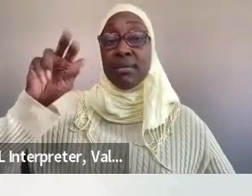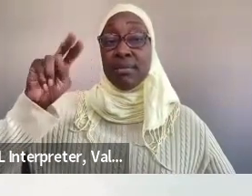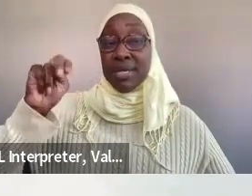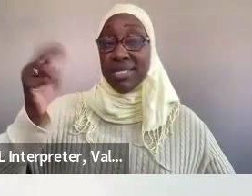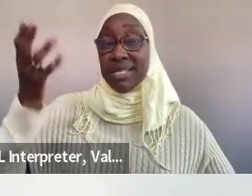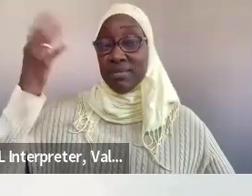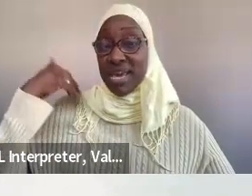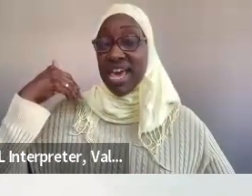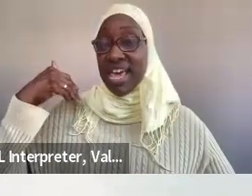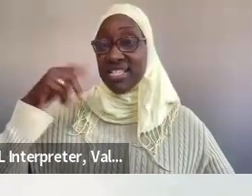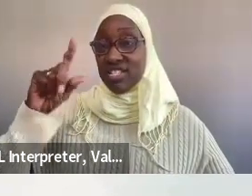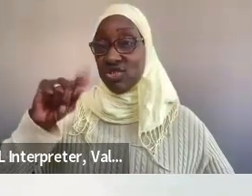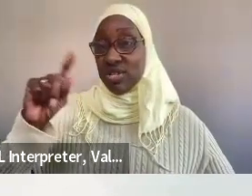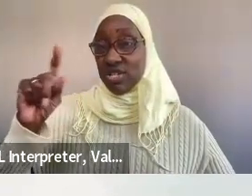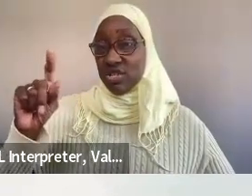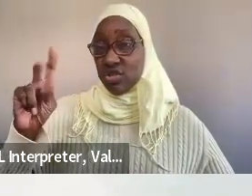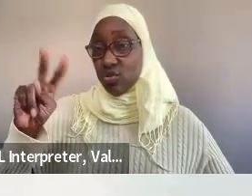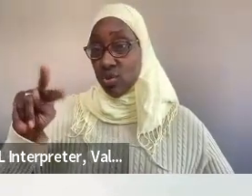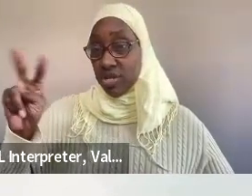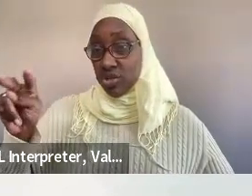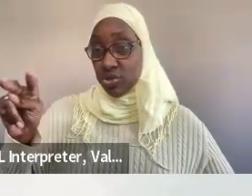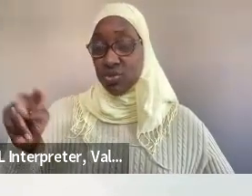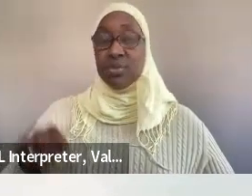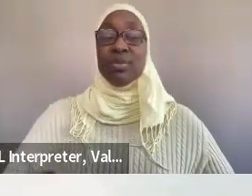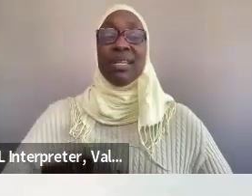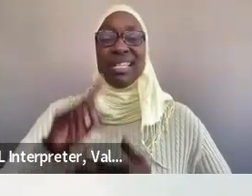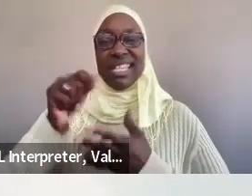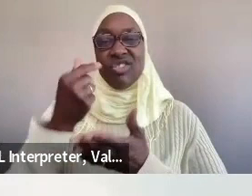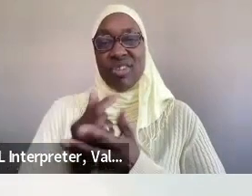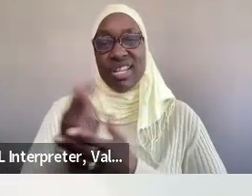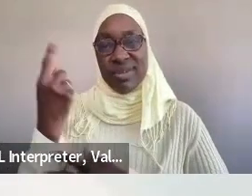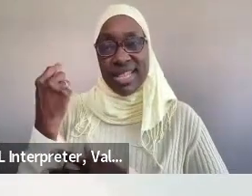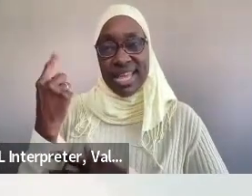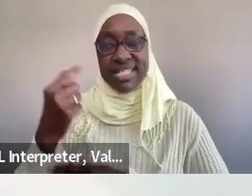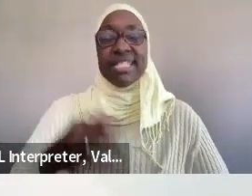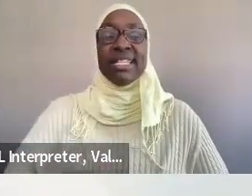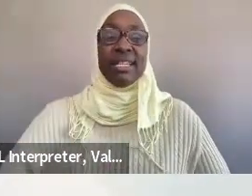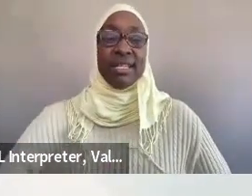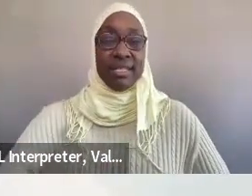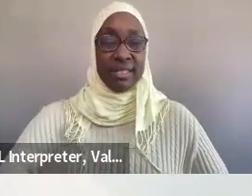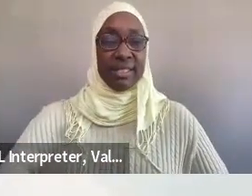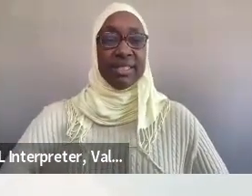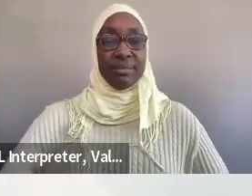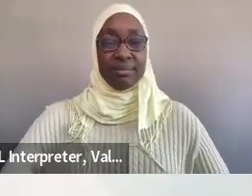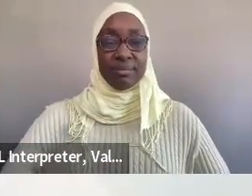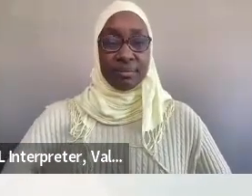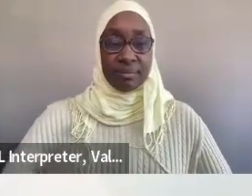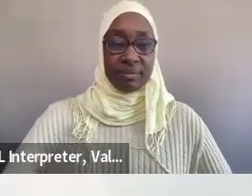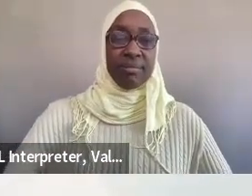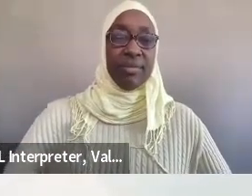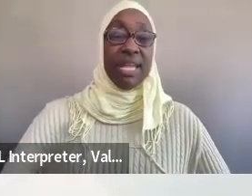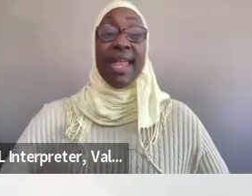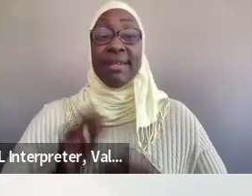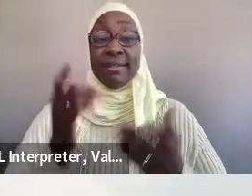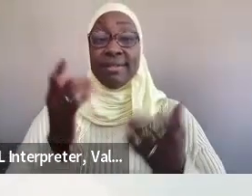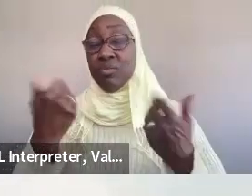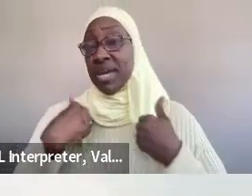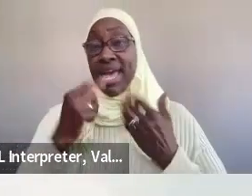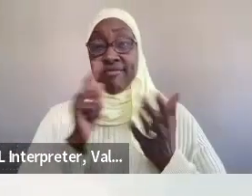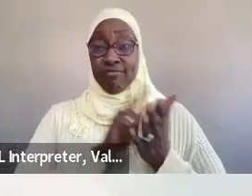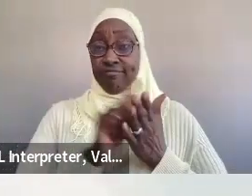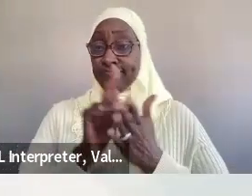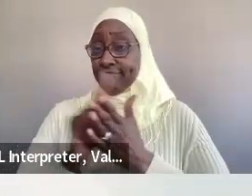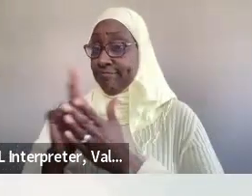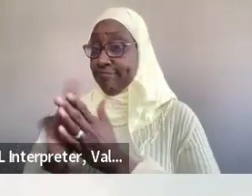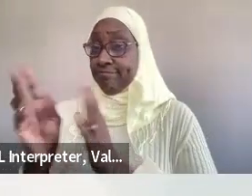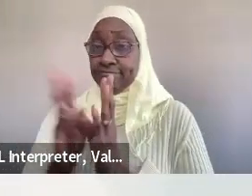was a master's student here. We've also done co-op panels as well. And then we also host weekly meetings every week, as I mentioned. And some of the